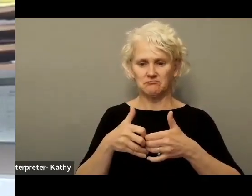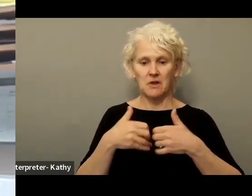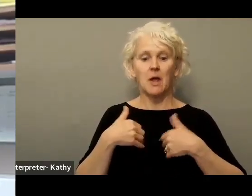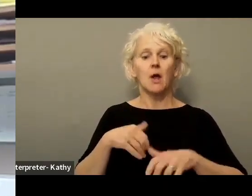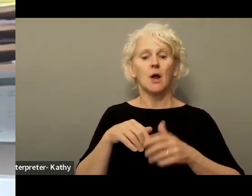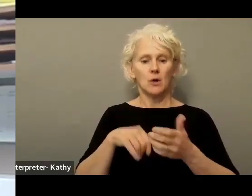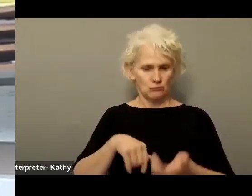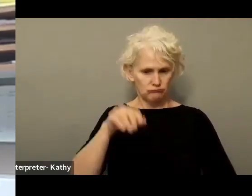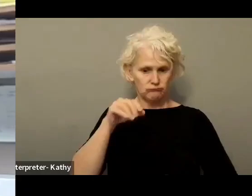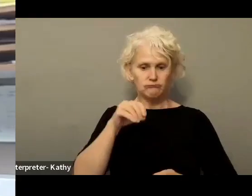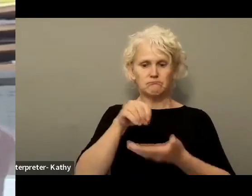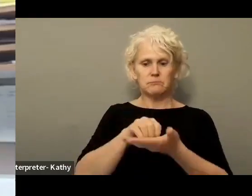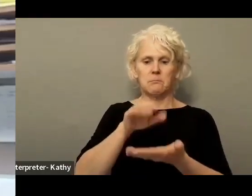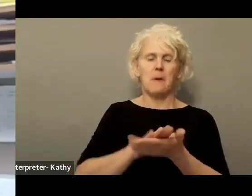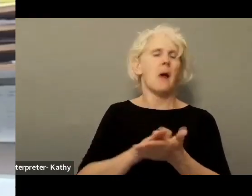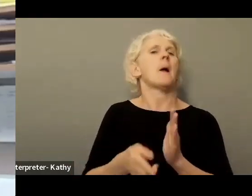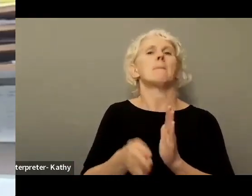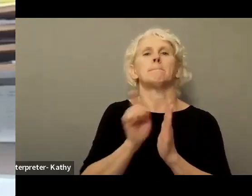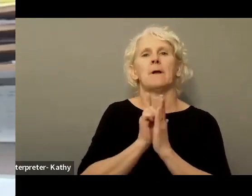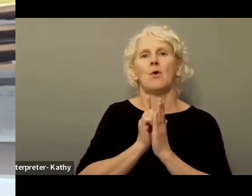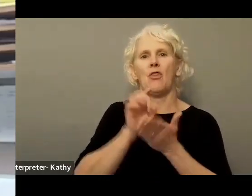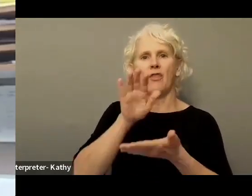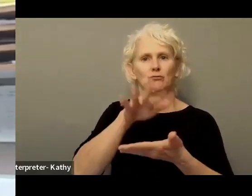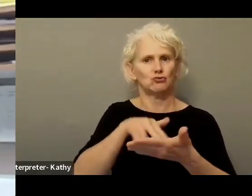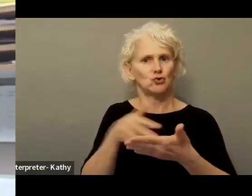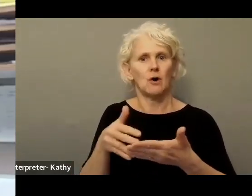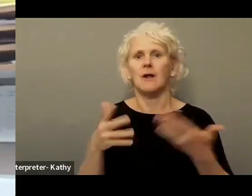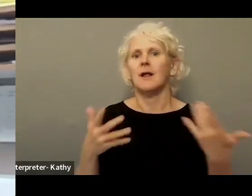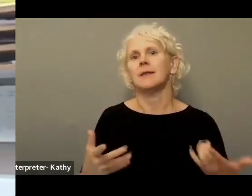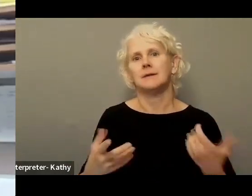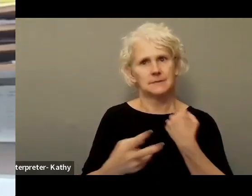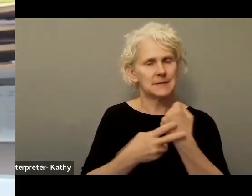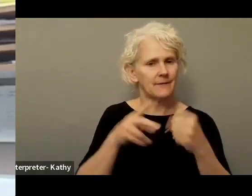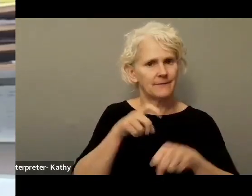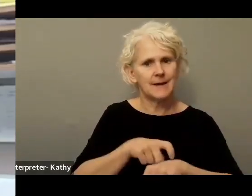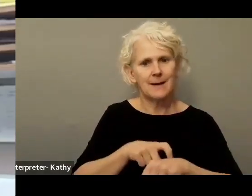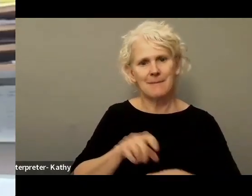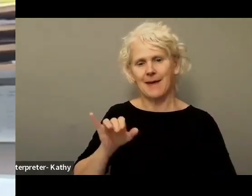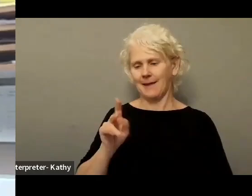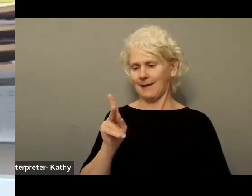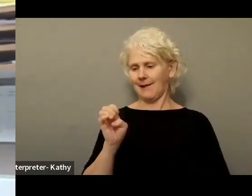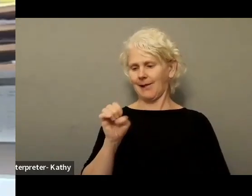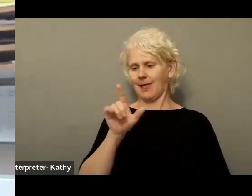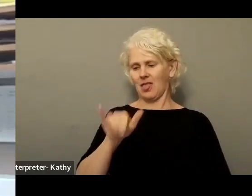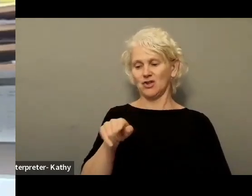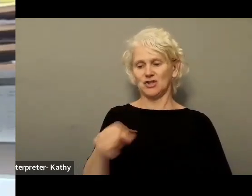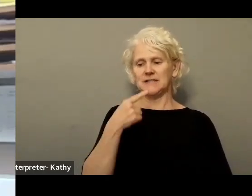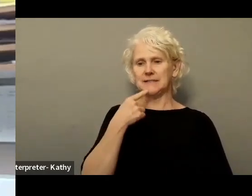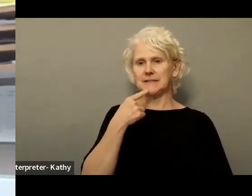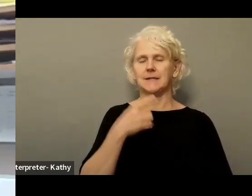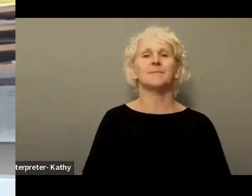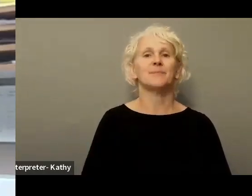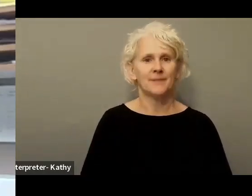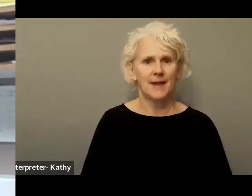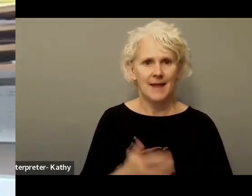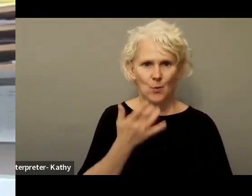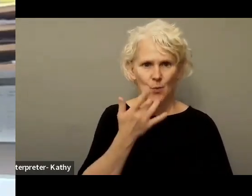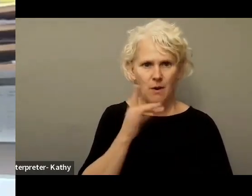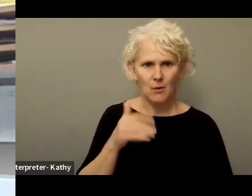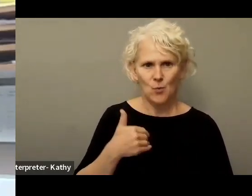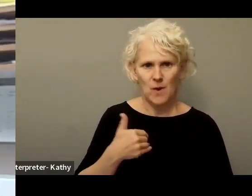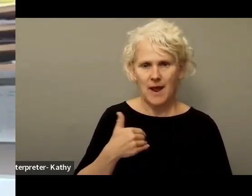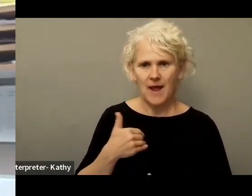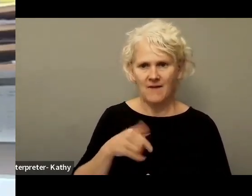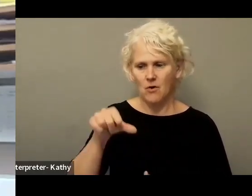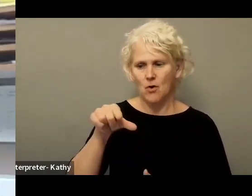into the person's chart. So it's just that time saving factor like Kelly was talking about too. But we've been fortunate to have grants and stuff